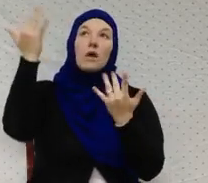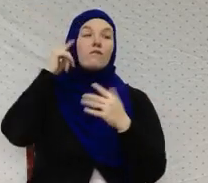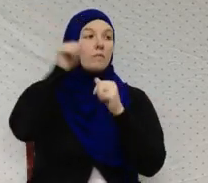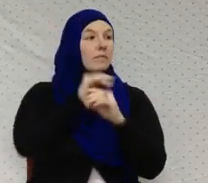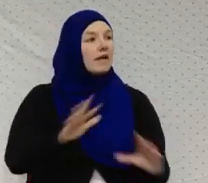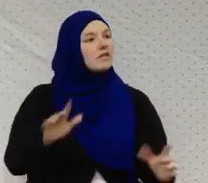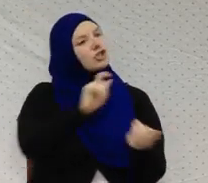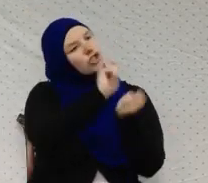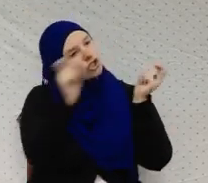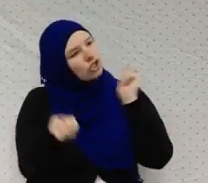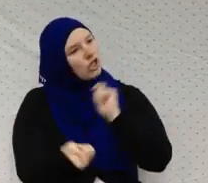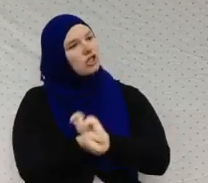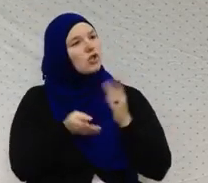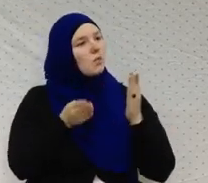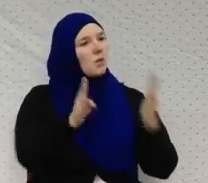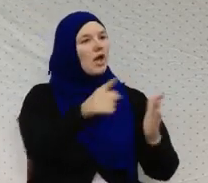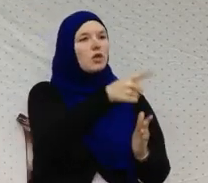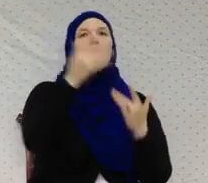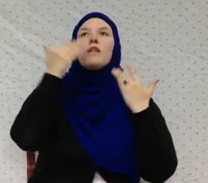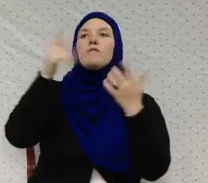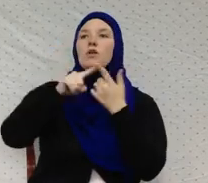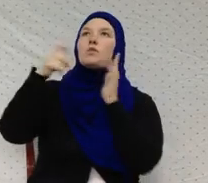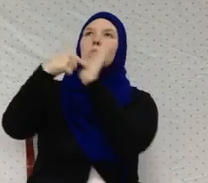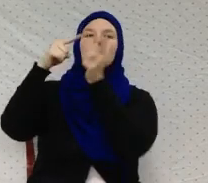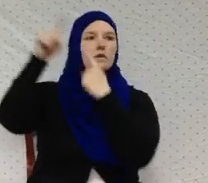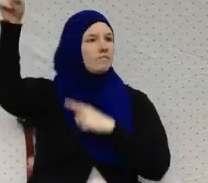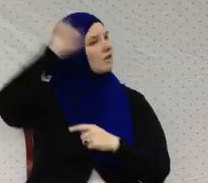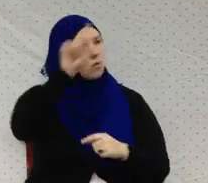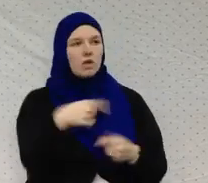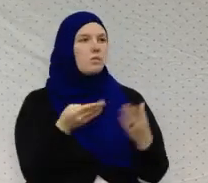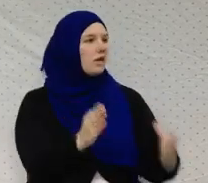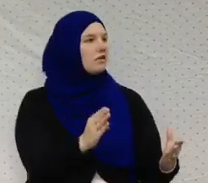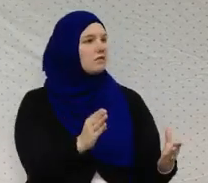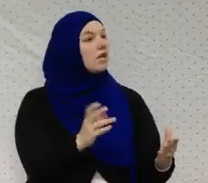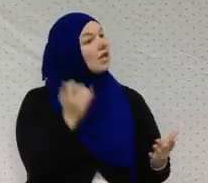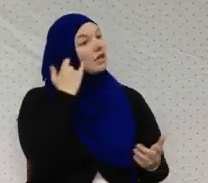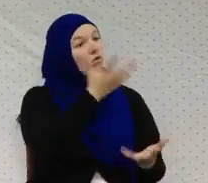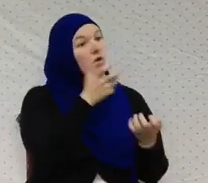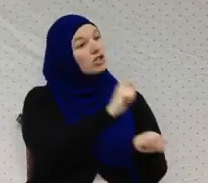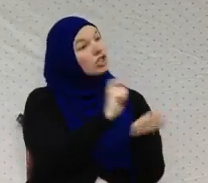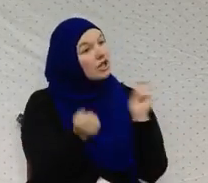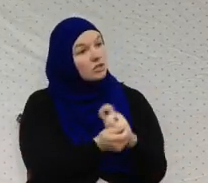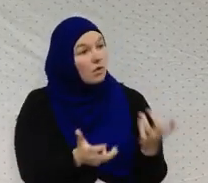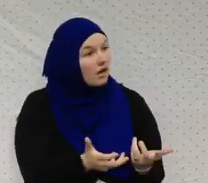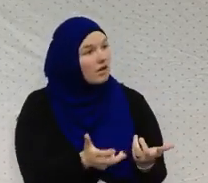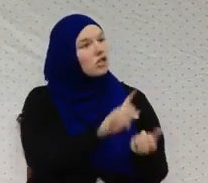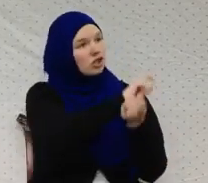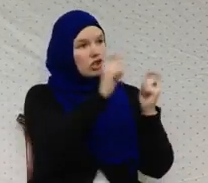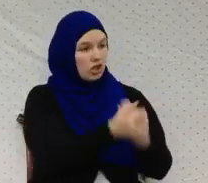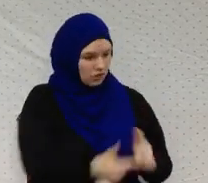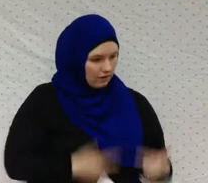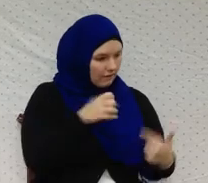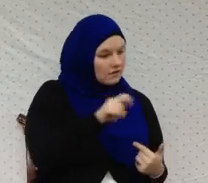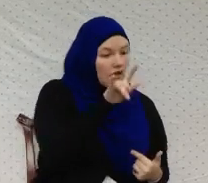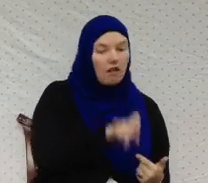treats you is by changing the way you treat Him. And to change the way you treat Him, you have